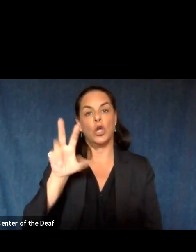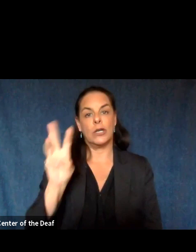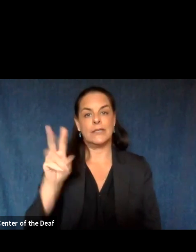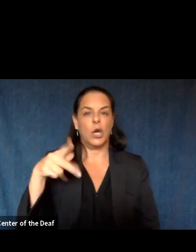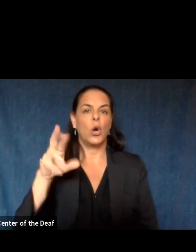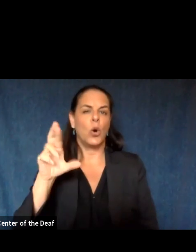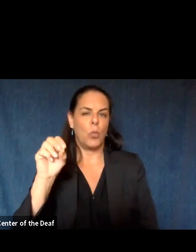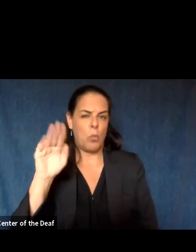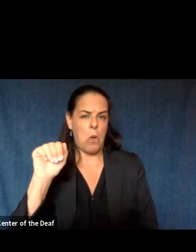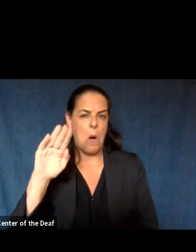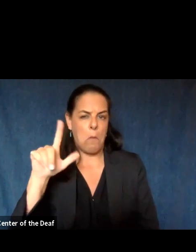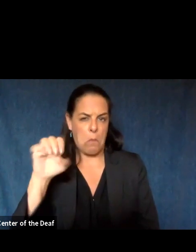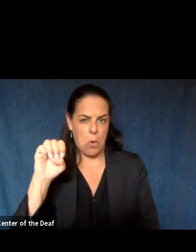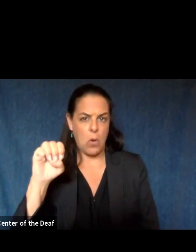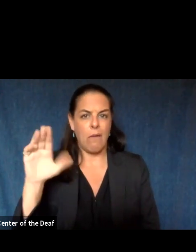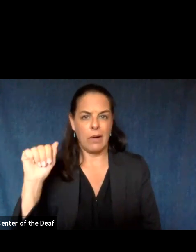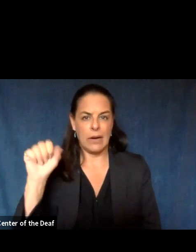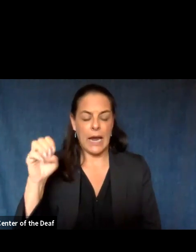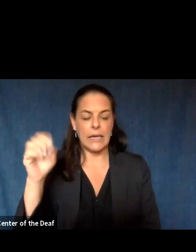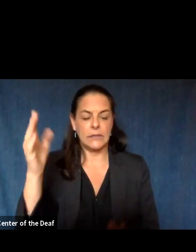probable cases.